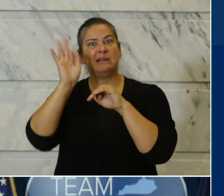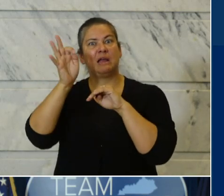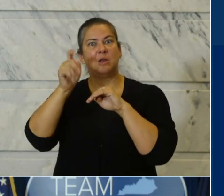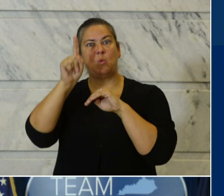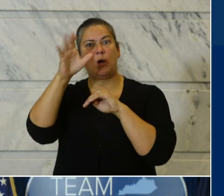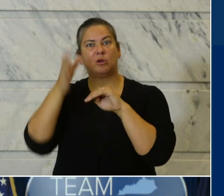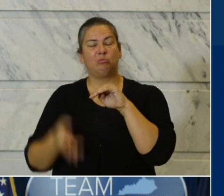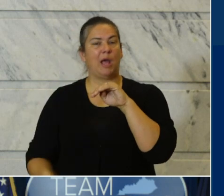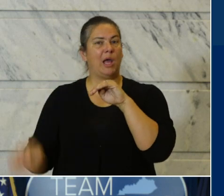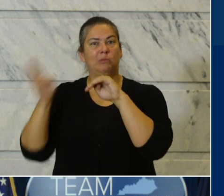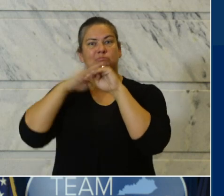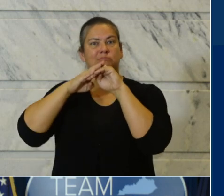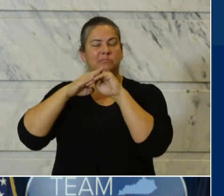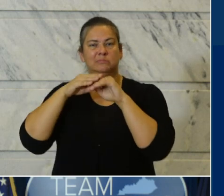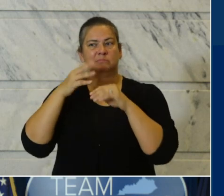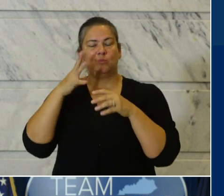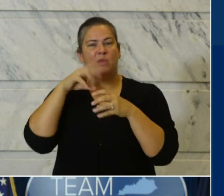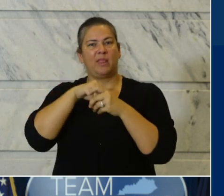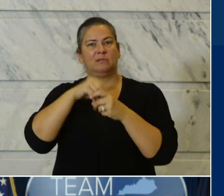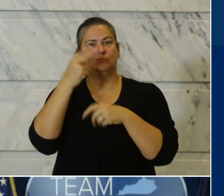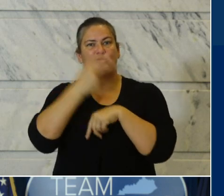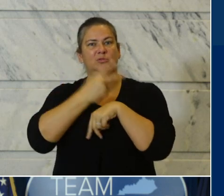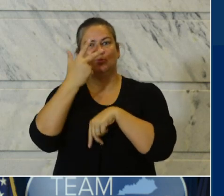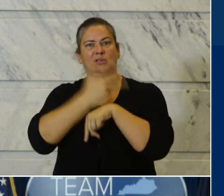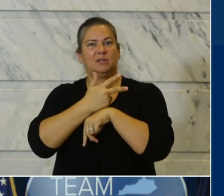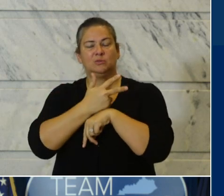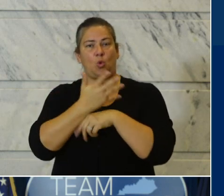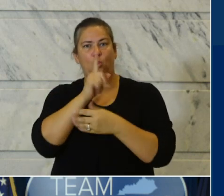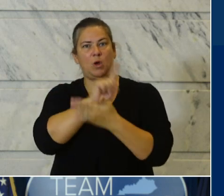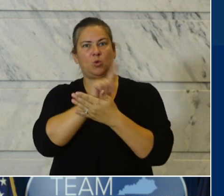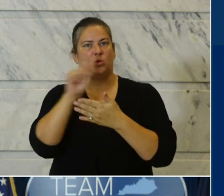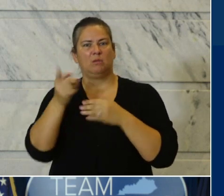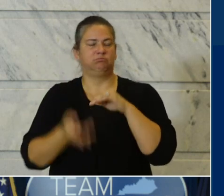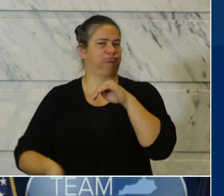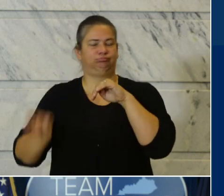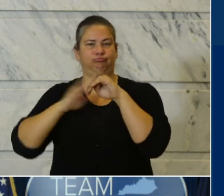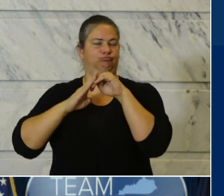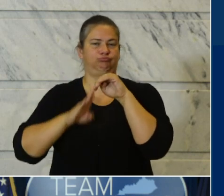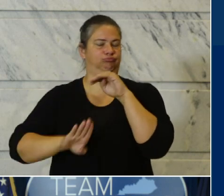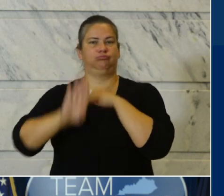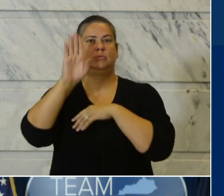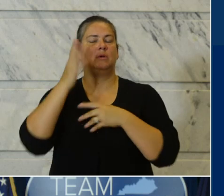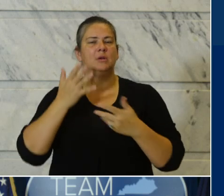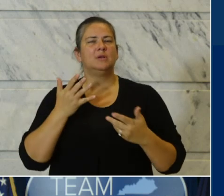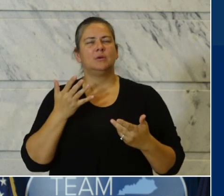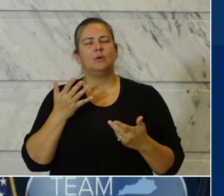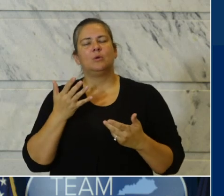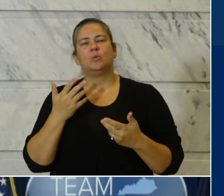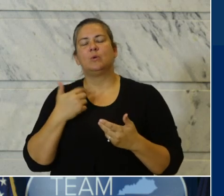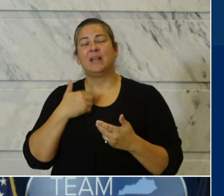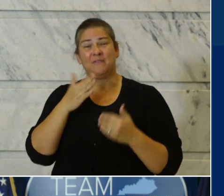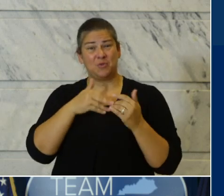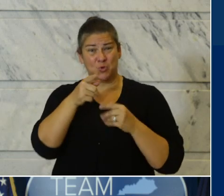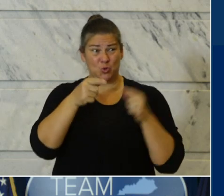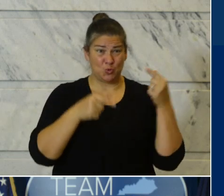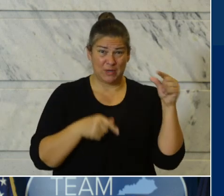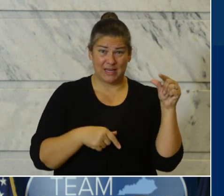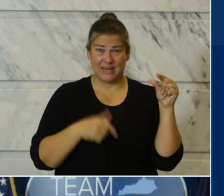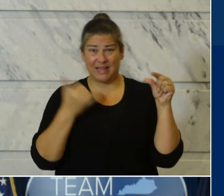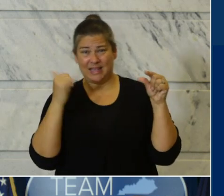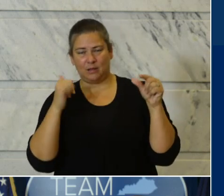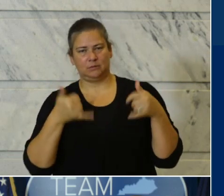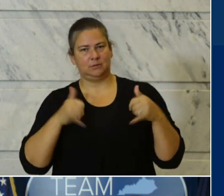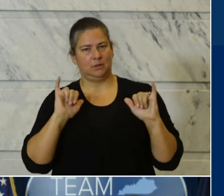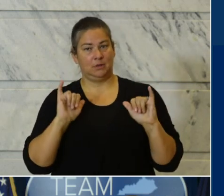100 in just a couple days or over a week. And so we got to understand that you could even be in the green or in the yellow, and